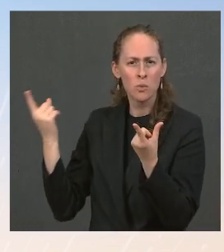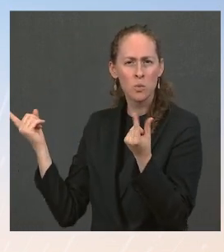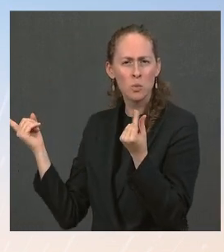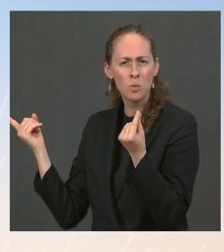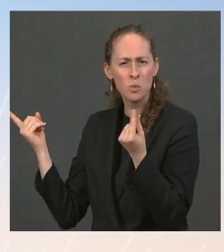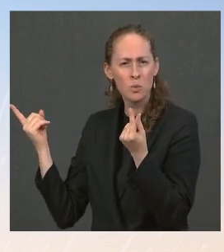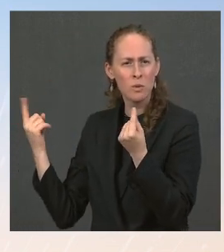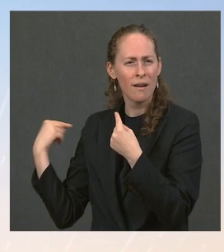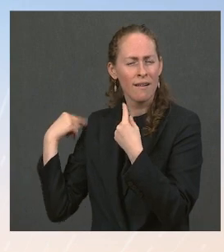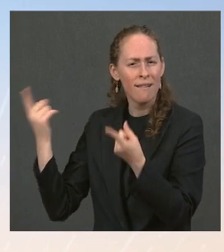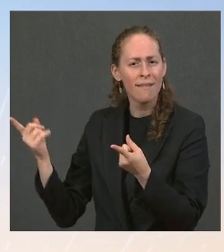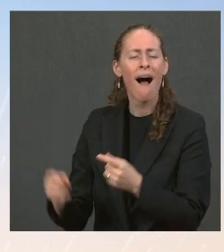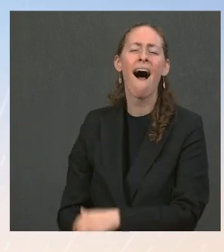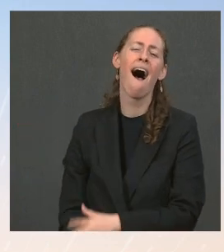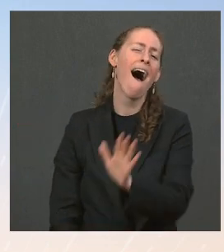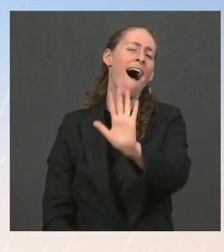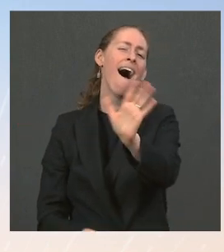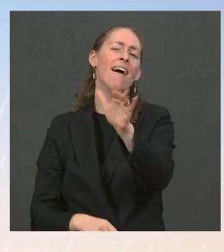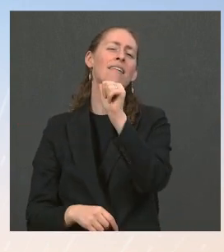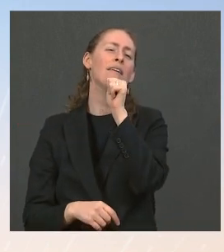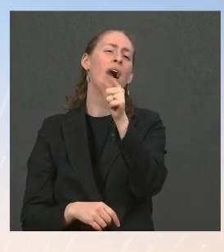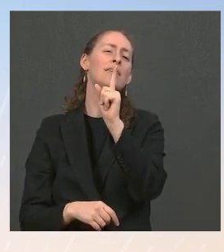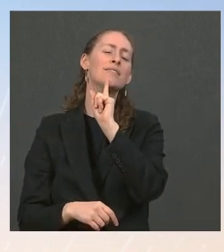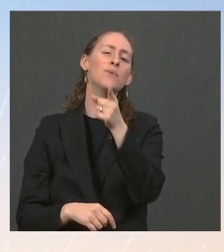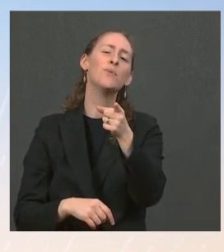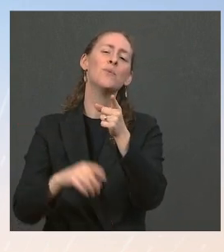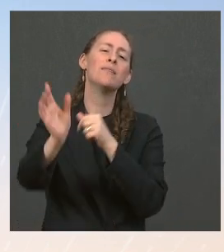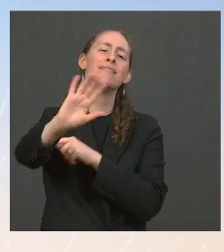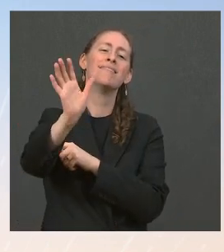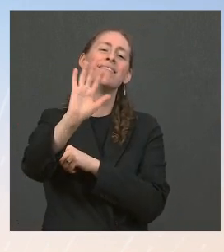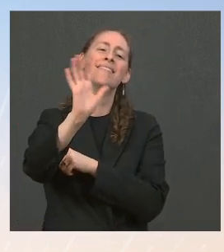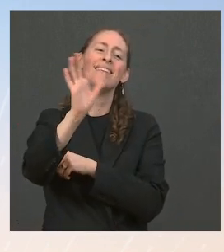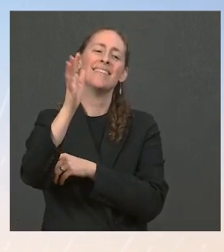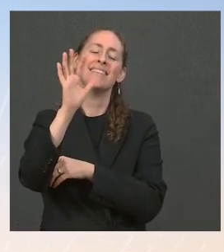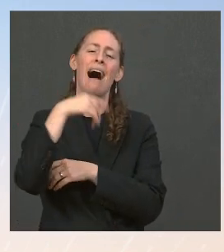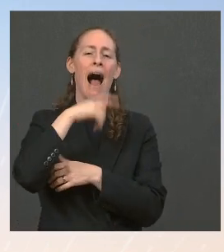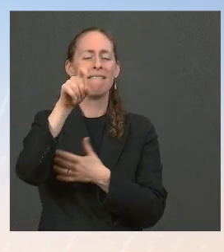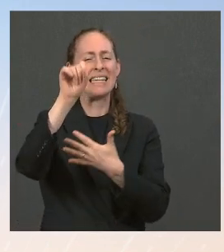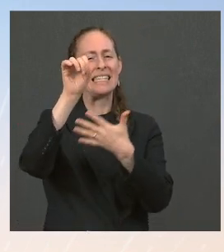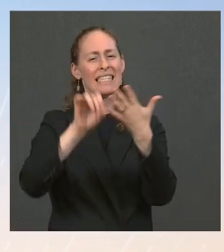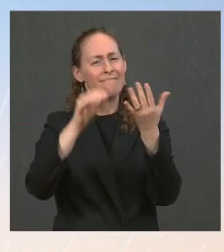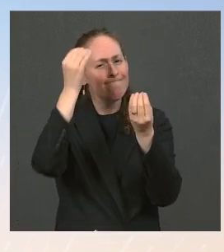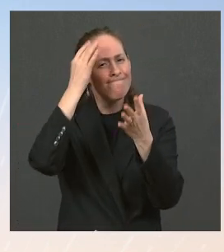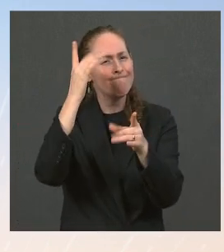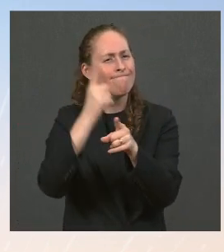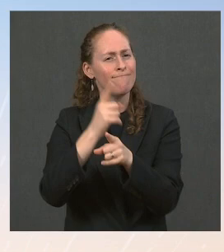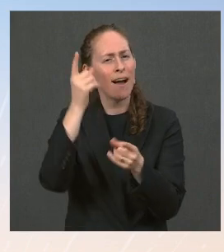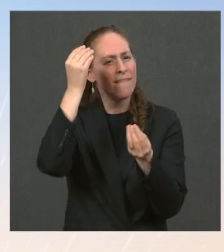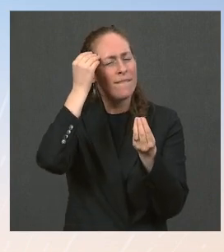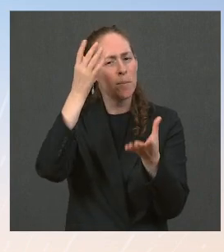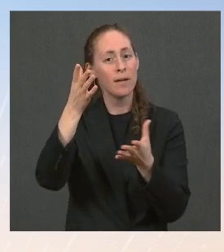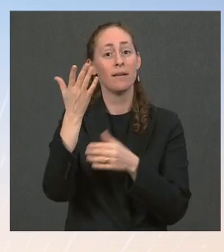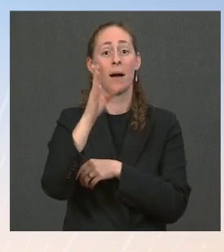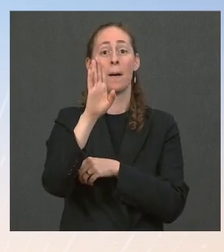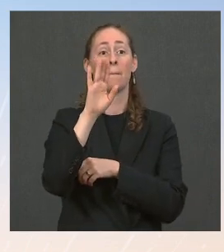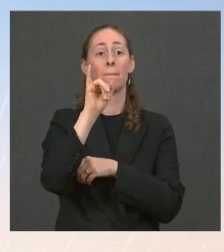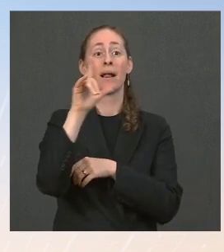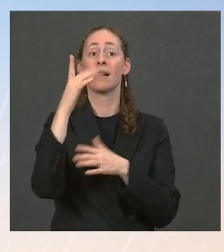actually true. Well, there's been a, Peter, just factual here. There's been a bill proposed first day in office. Currently,